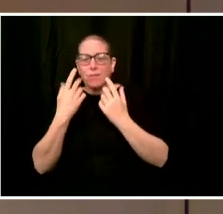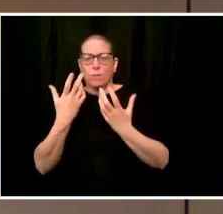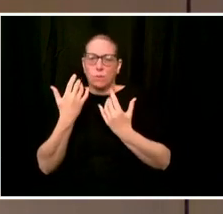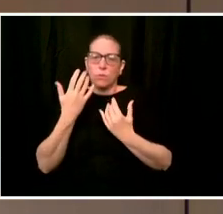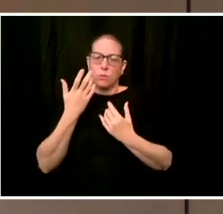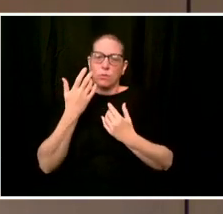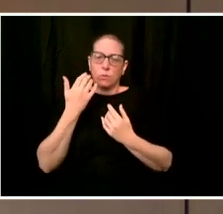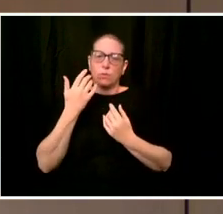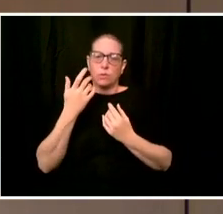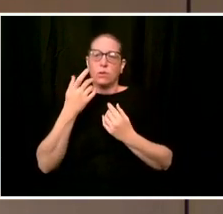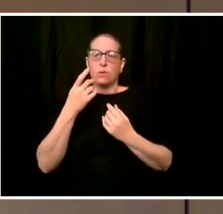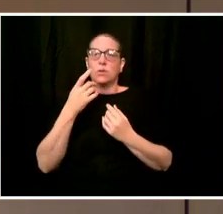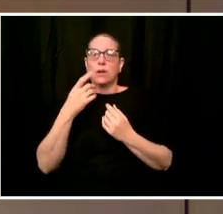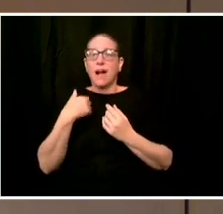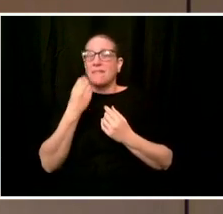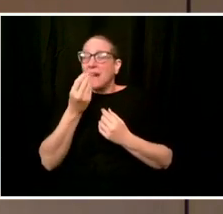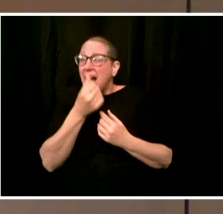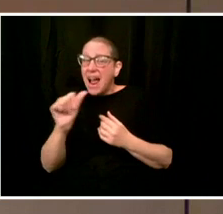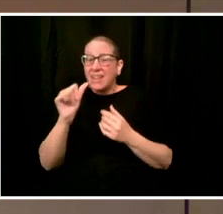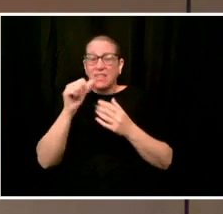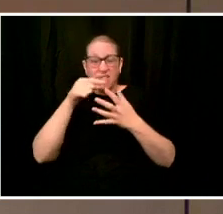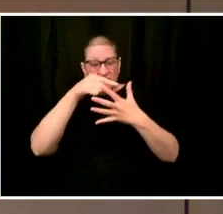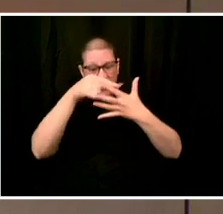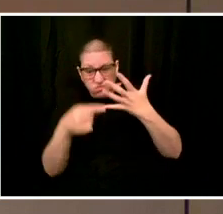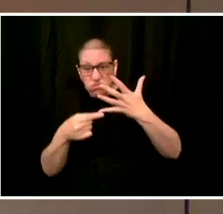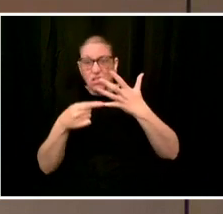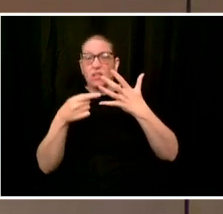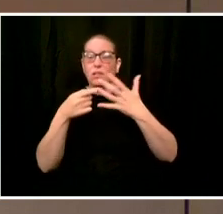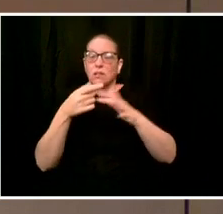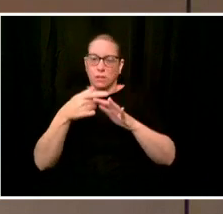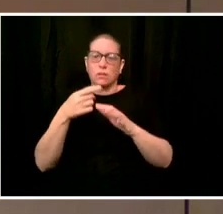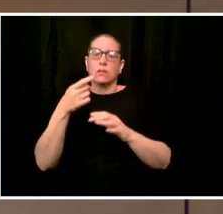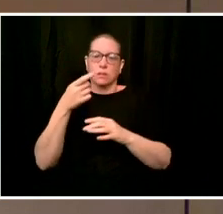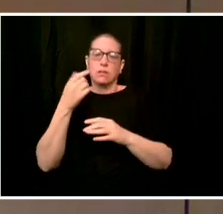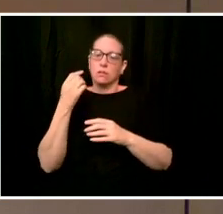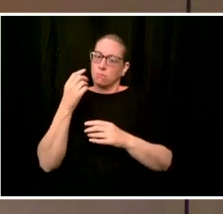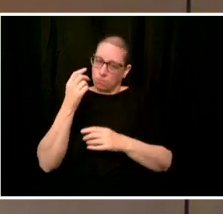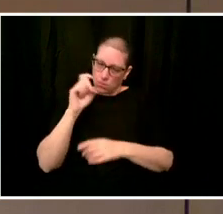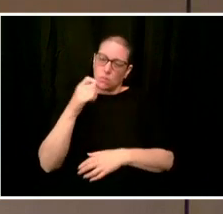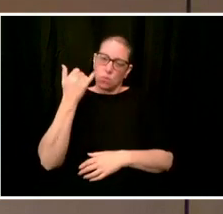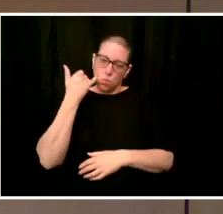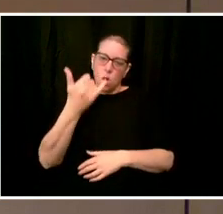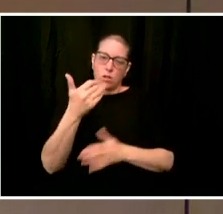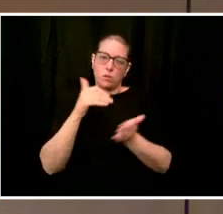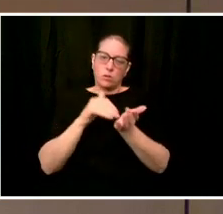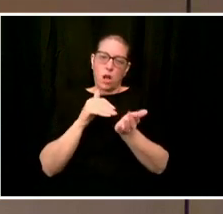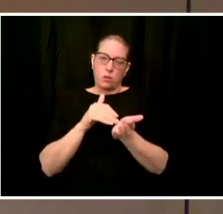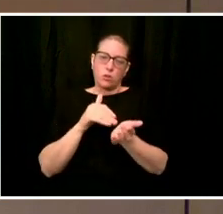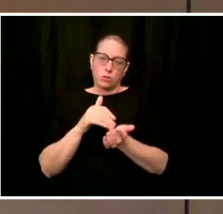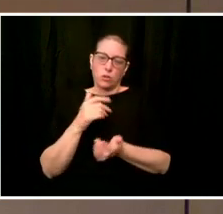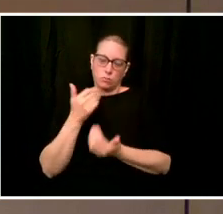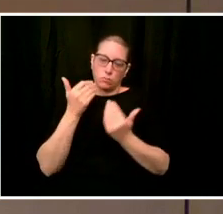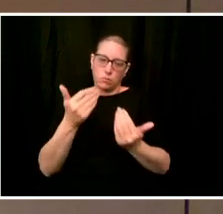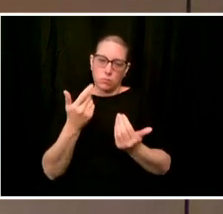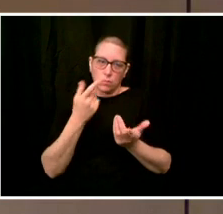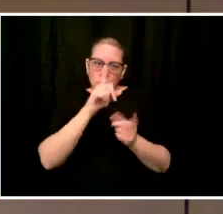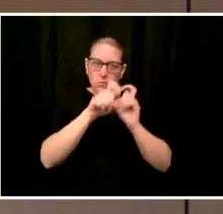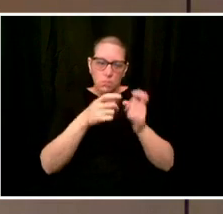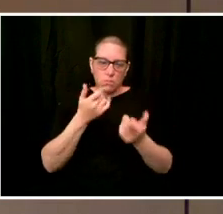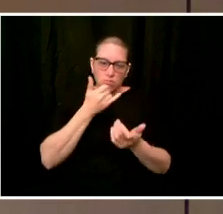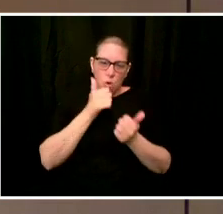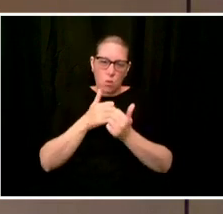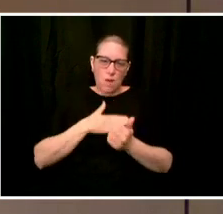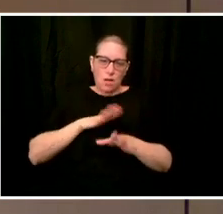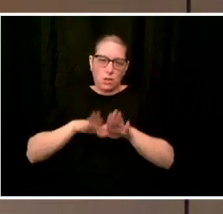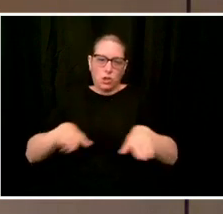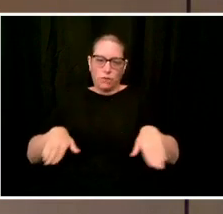children need to be evaluated for inpatient treatment. And so again, just to reiterate what the mayor said,